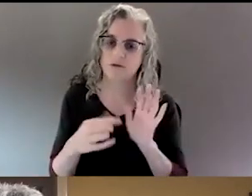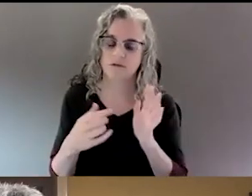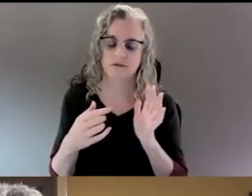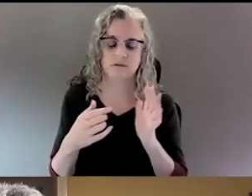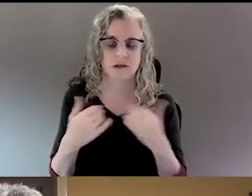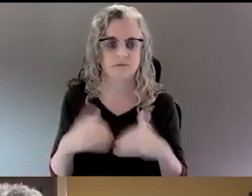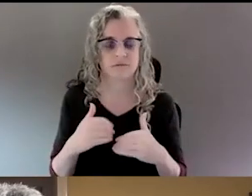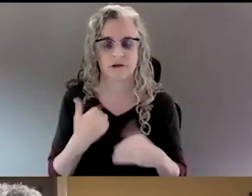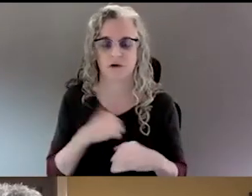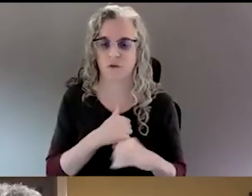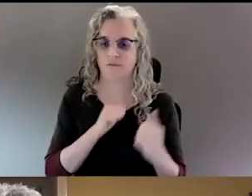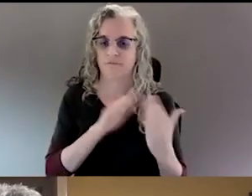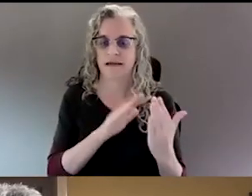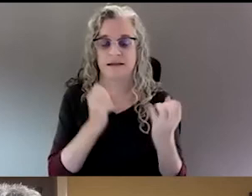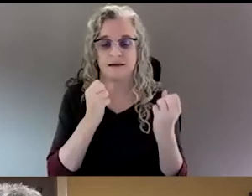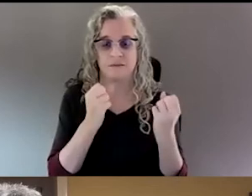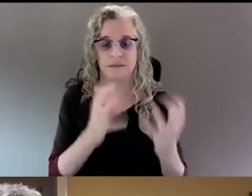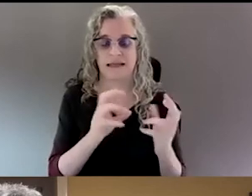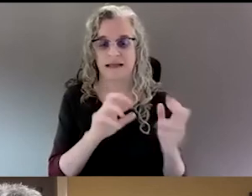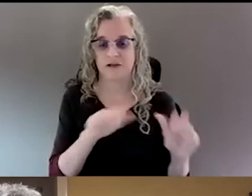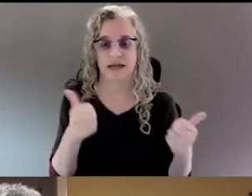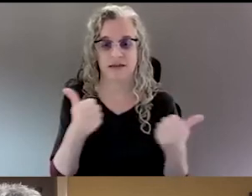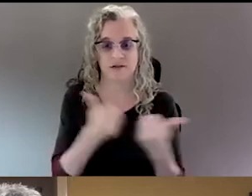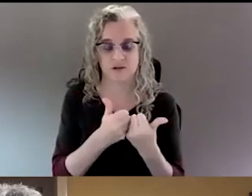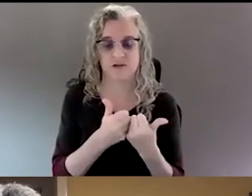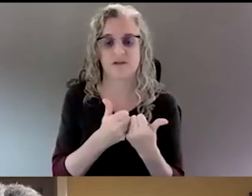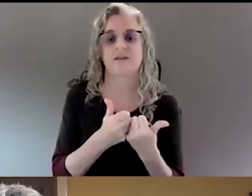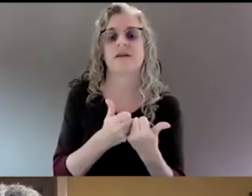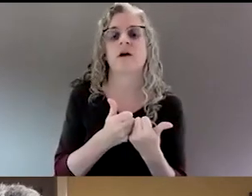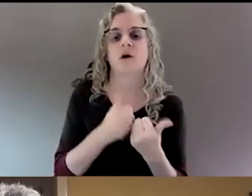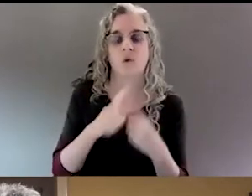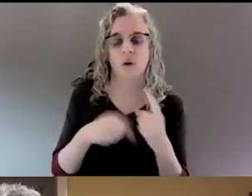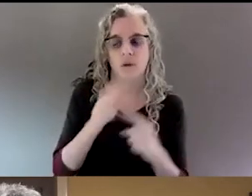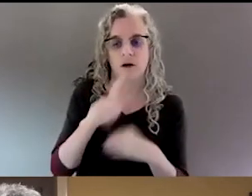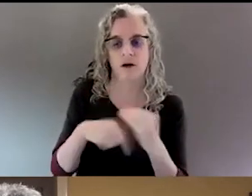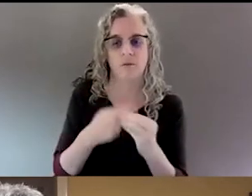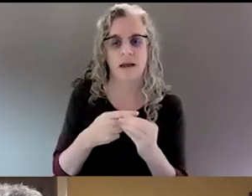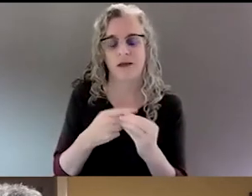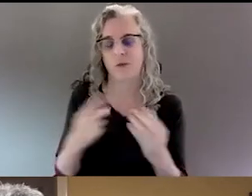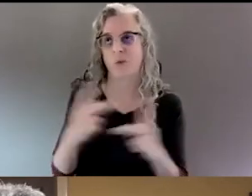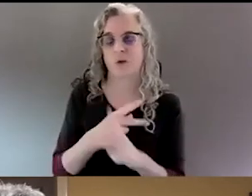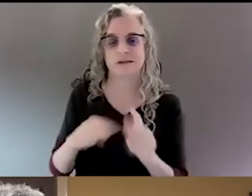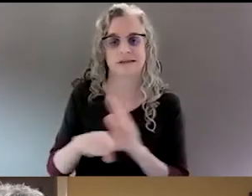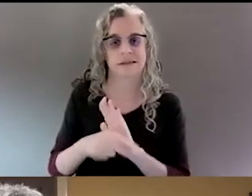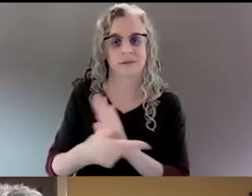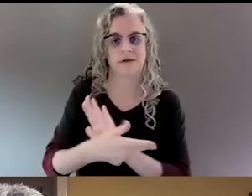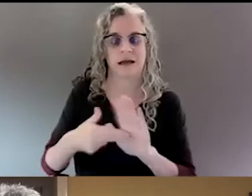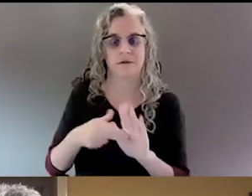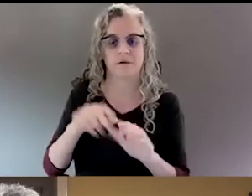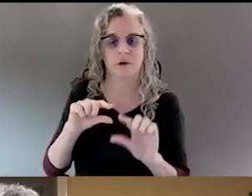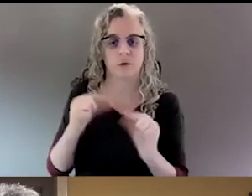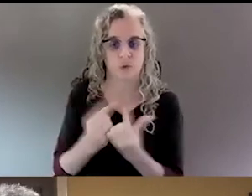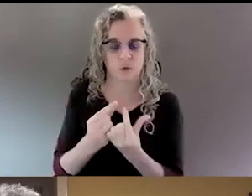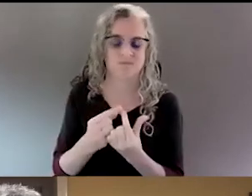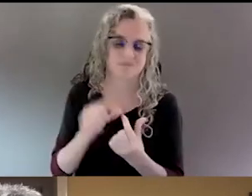the most stigmatized groups in the disability world, which is people with intellectual and developmental disabilities and